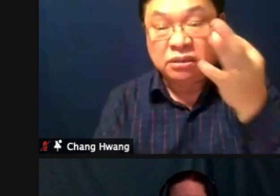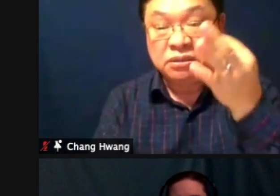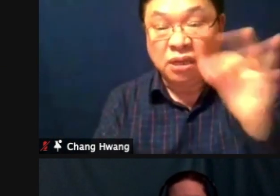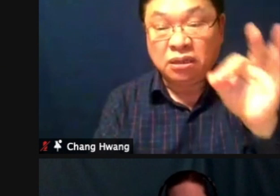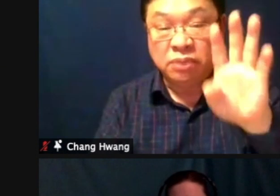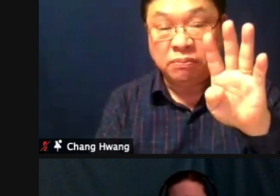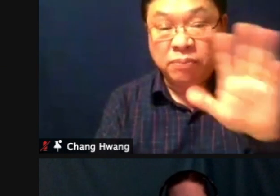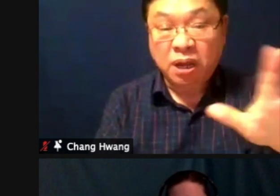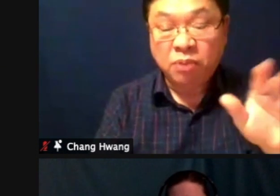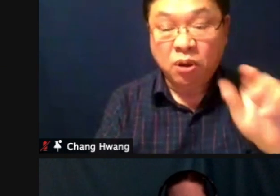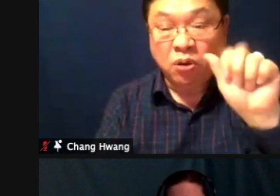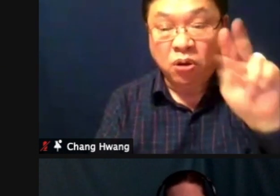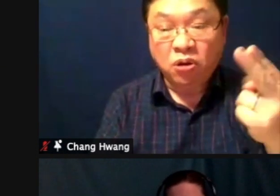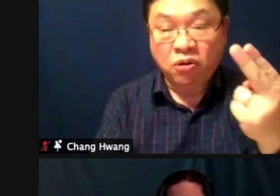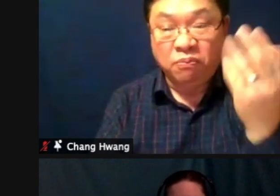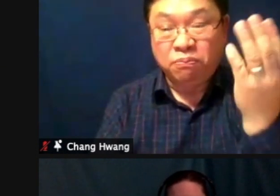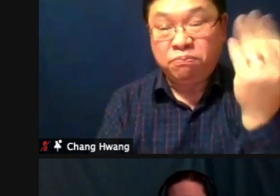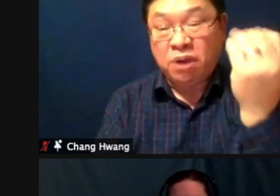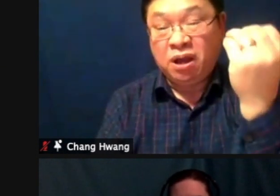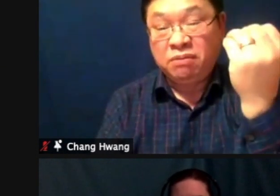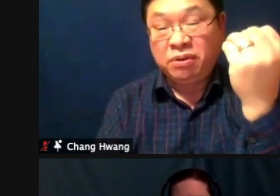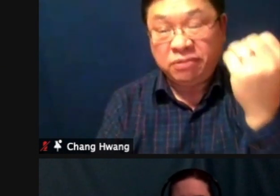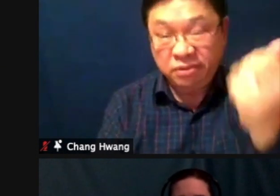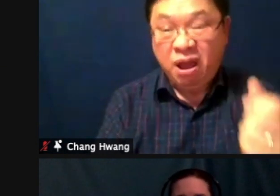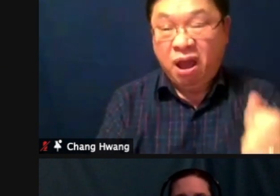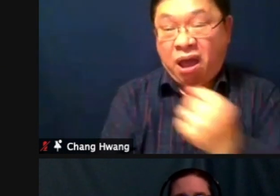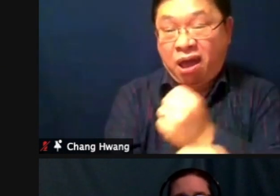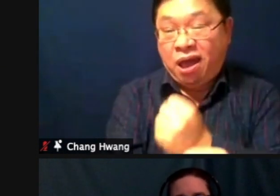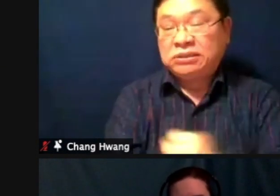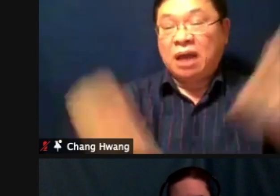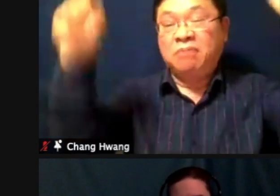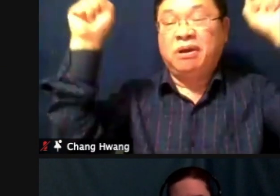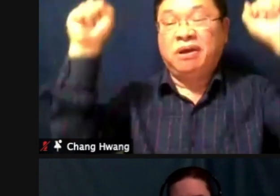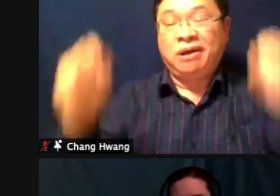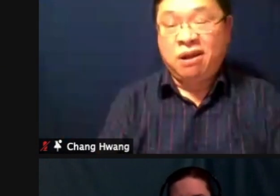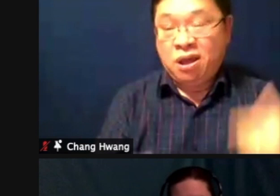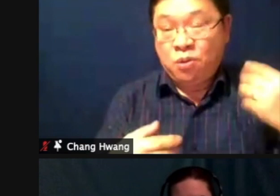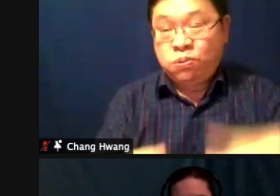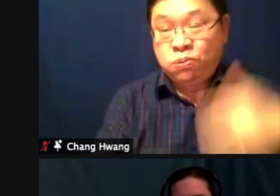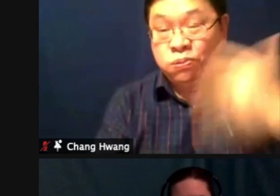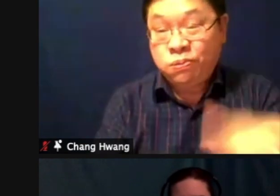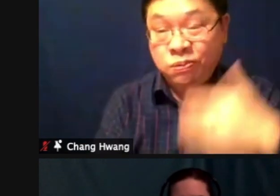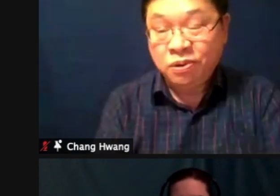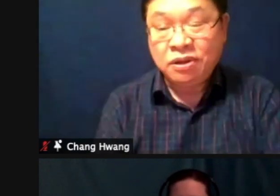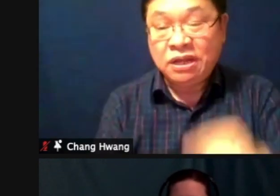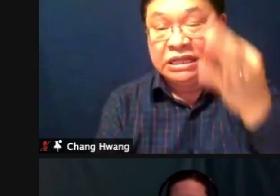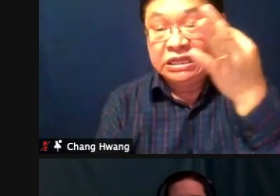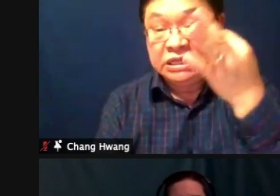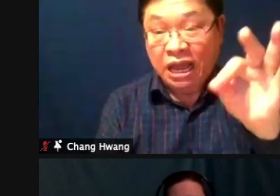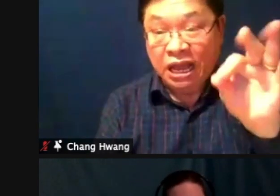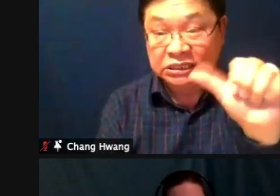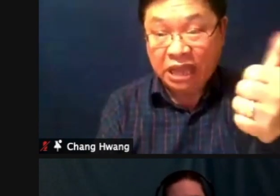and Korea was liberated, South Korea was liberated. That was on August 15th,